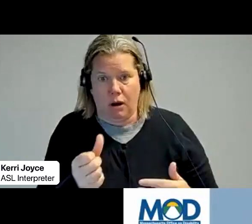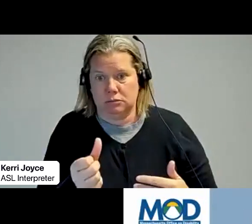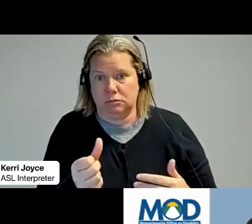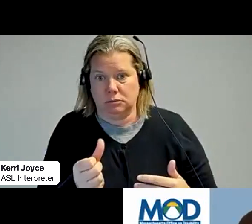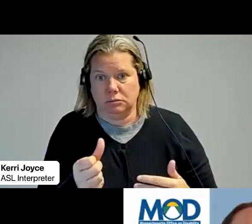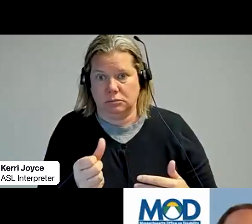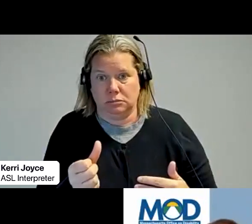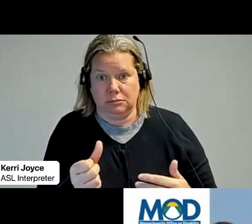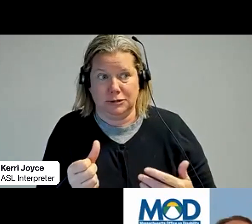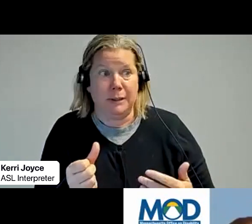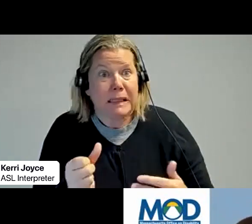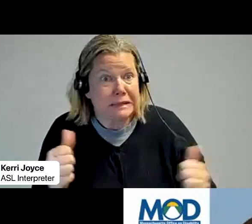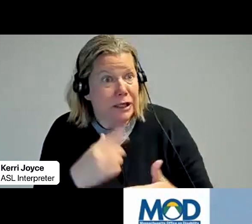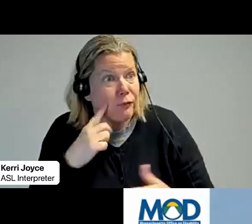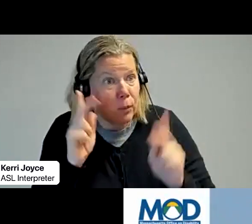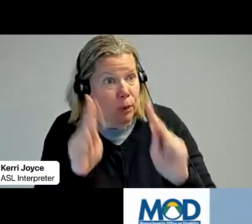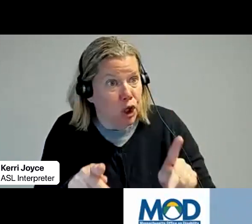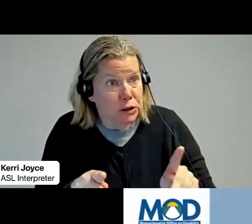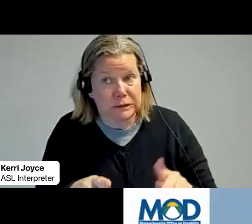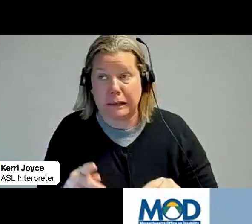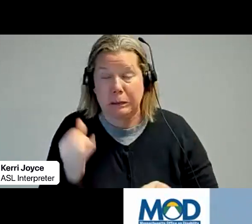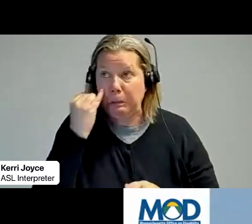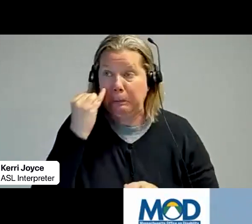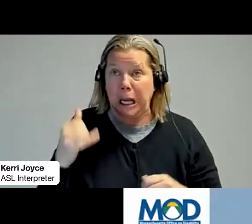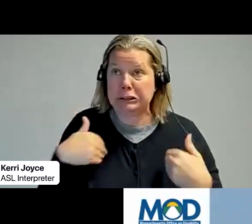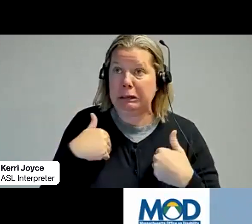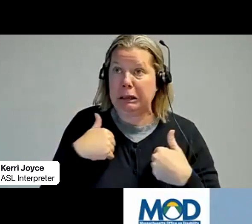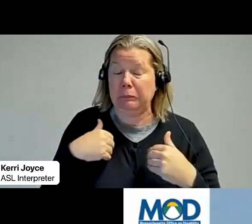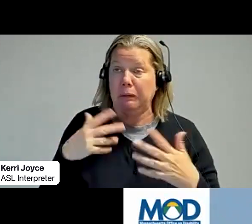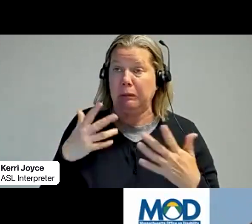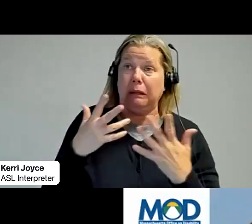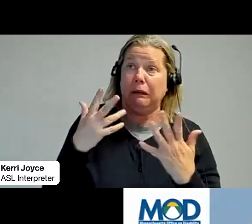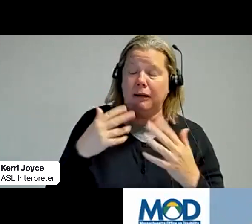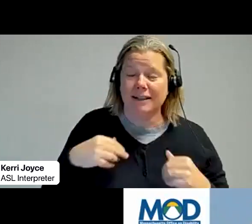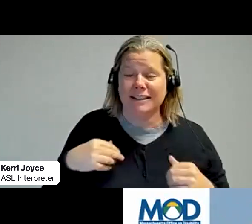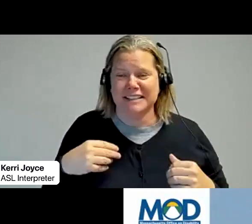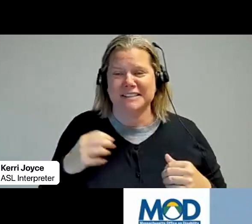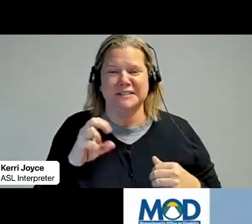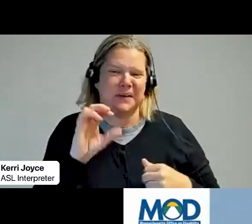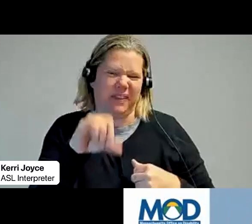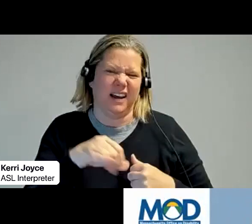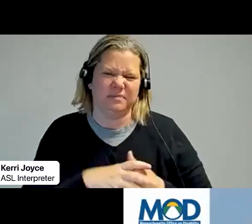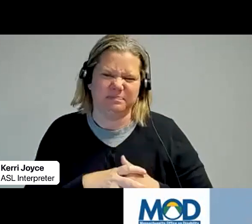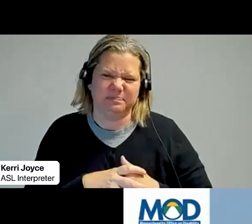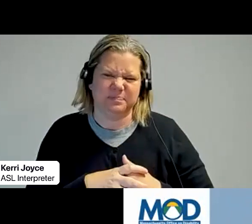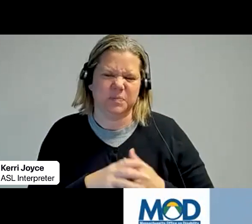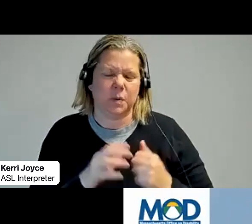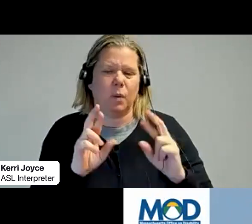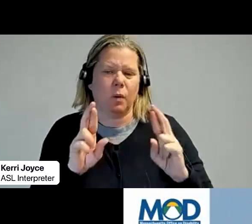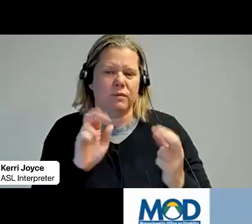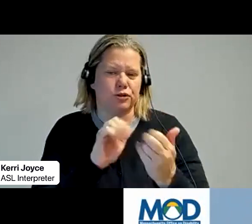for a person and probably an animal too. So that hopefully addresses